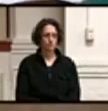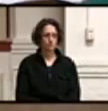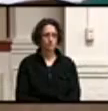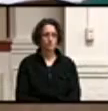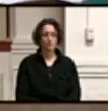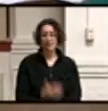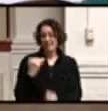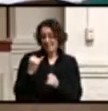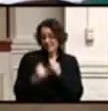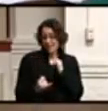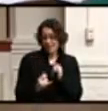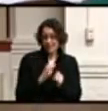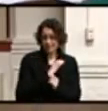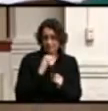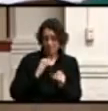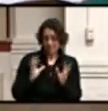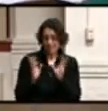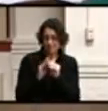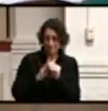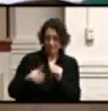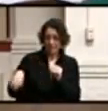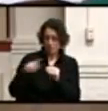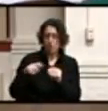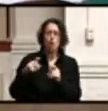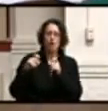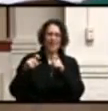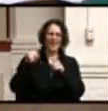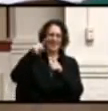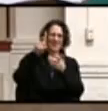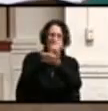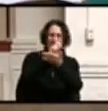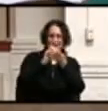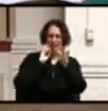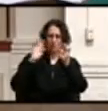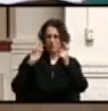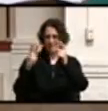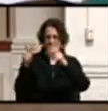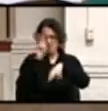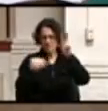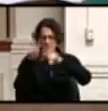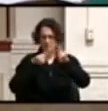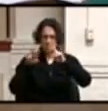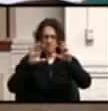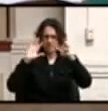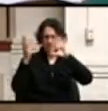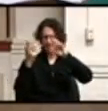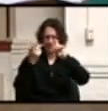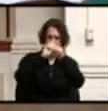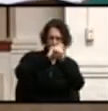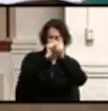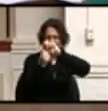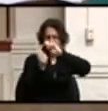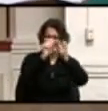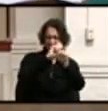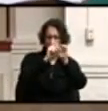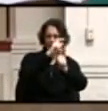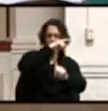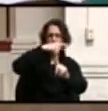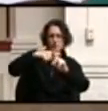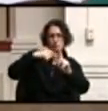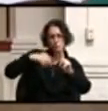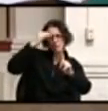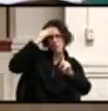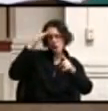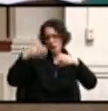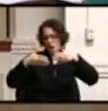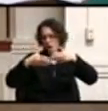this design has been looked at a number of different ways, and also there was a lot of consideration of the possibility of putting it in other places as well. Yeah.